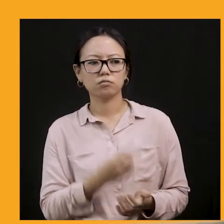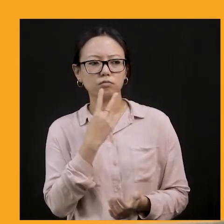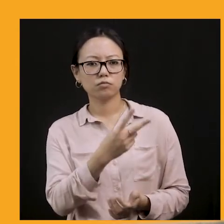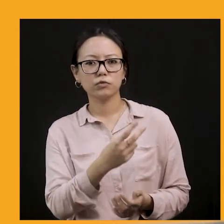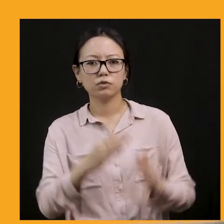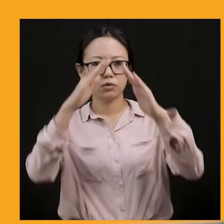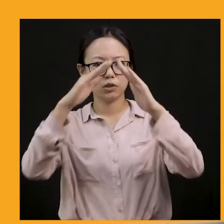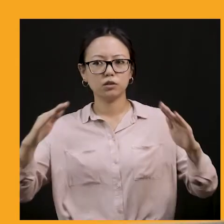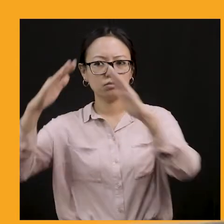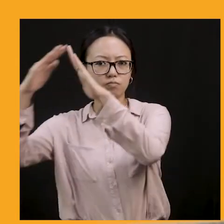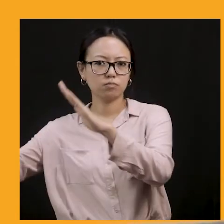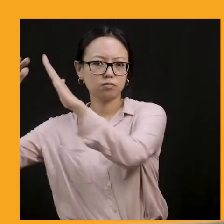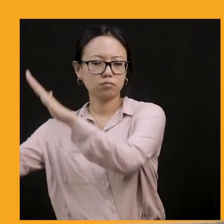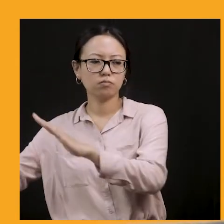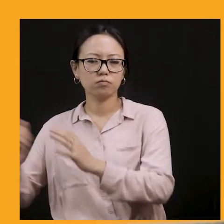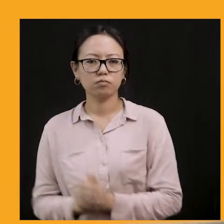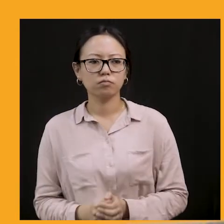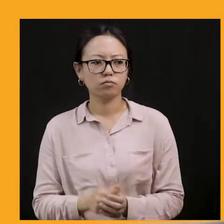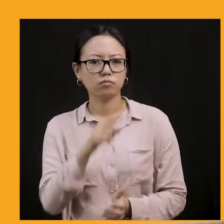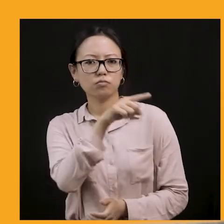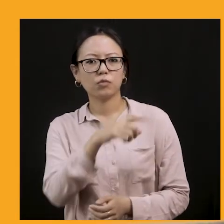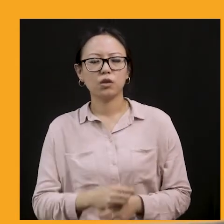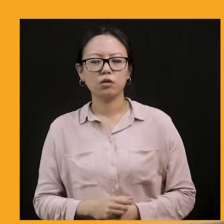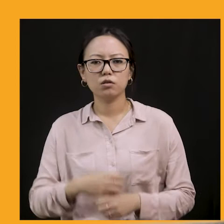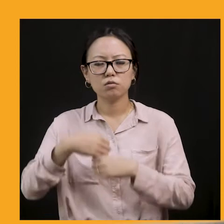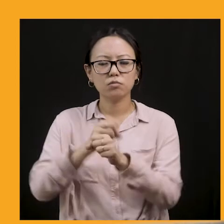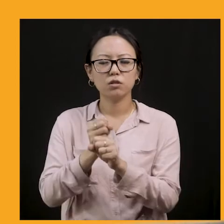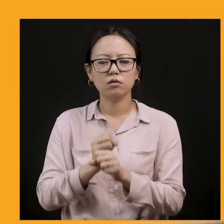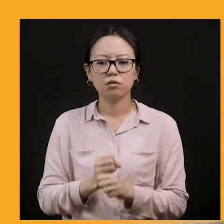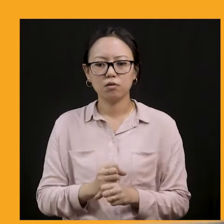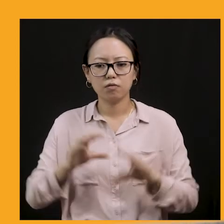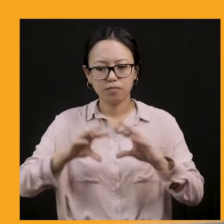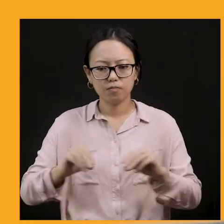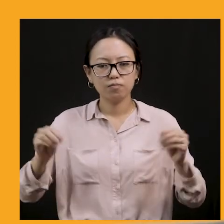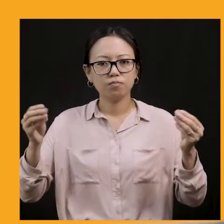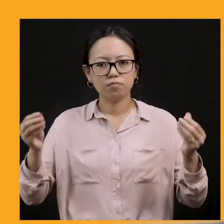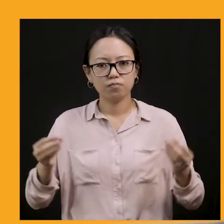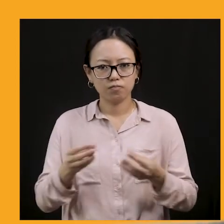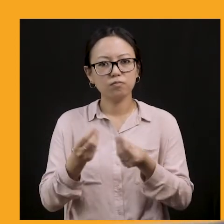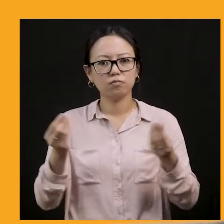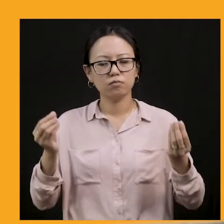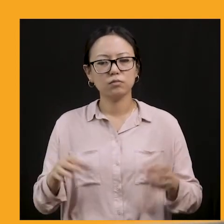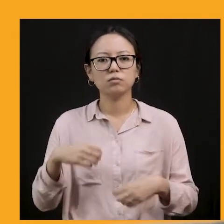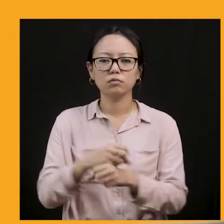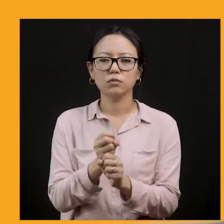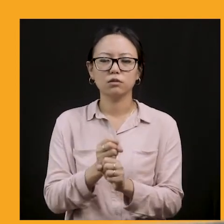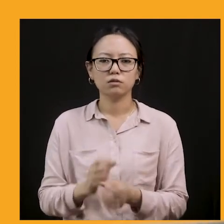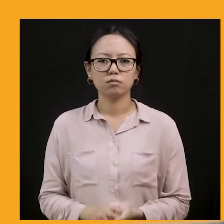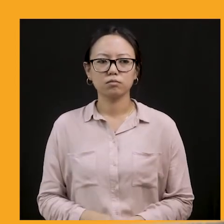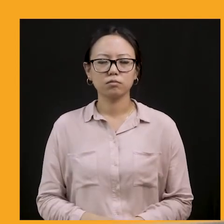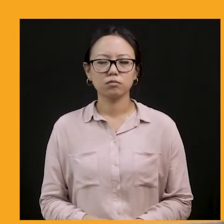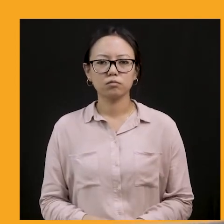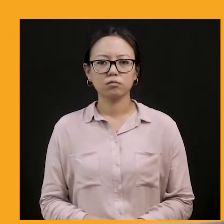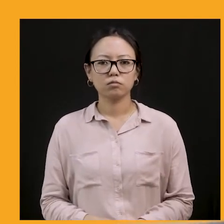these houses are made of mud, okay? Mud, or we can say mati, okay? In